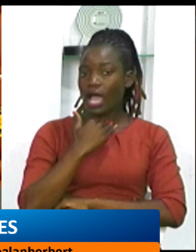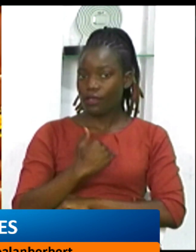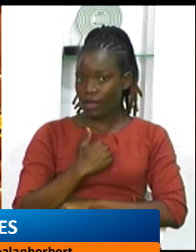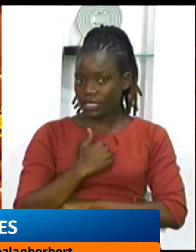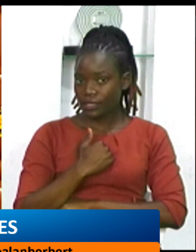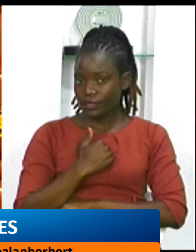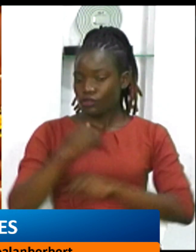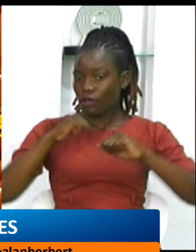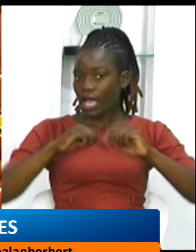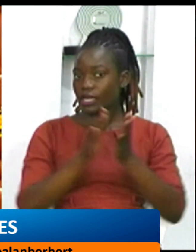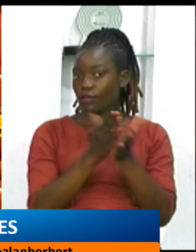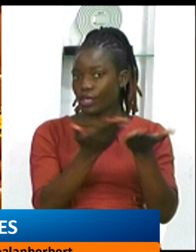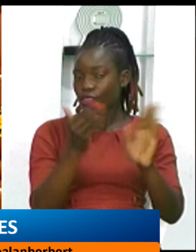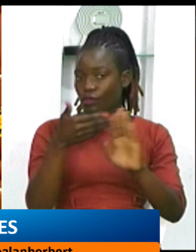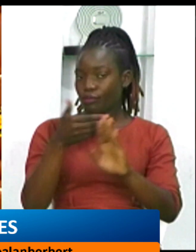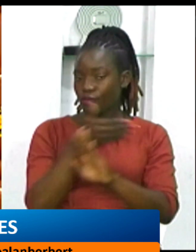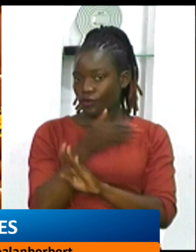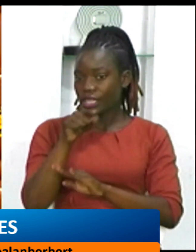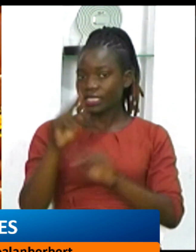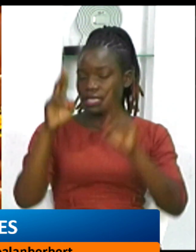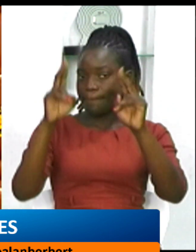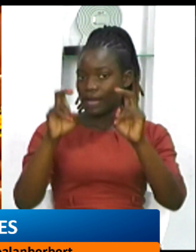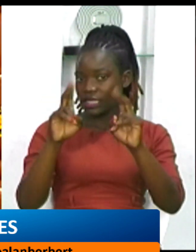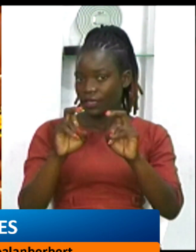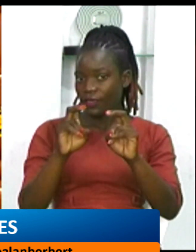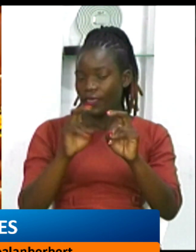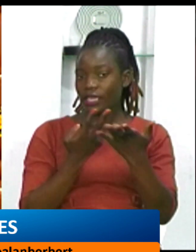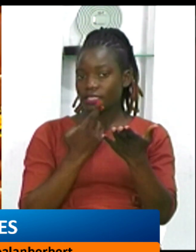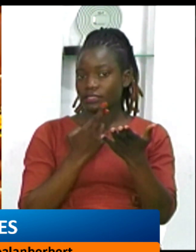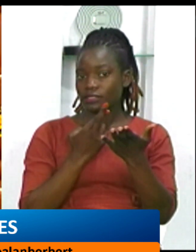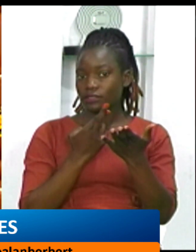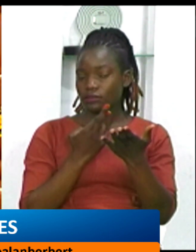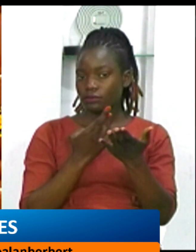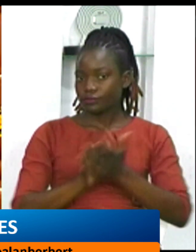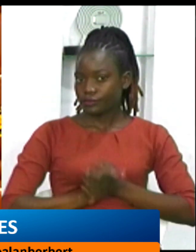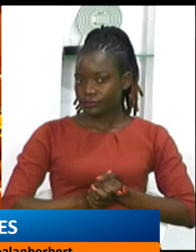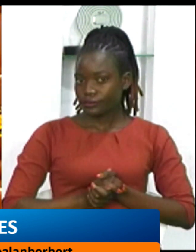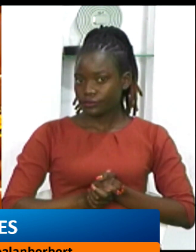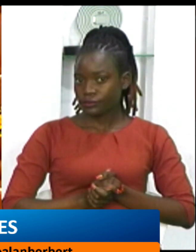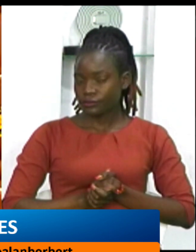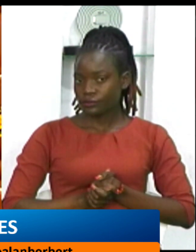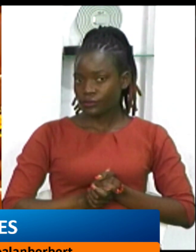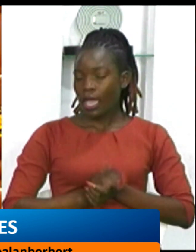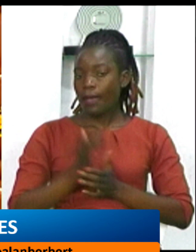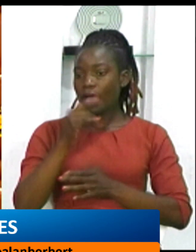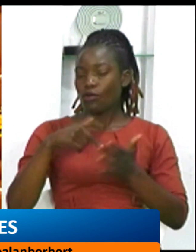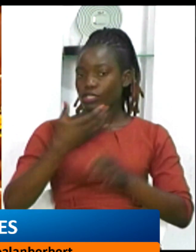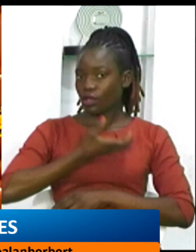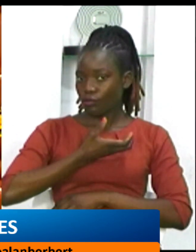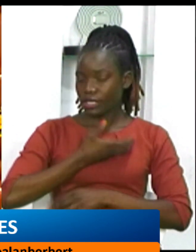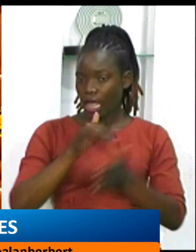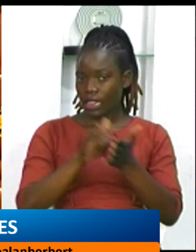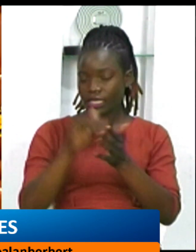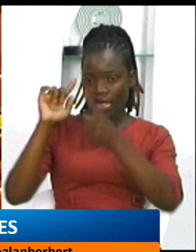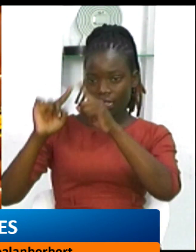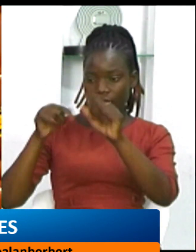you, before the matter is seized off by the committees, the relevant committees, that you do reconsider